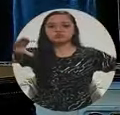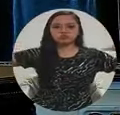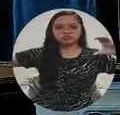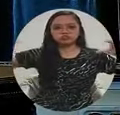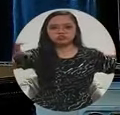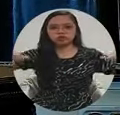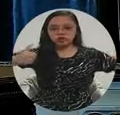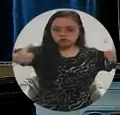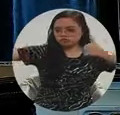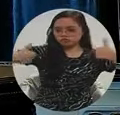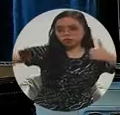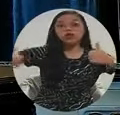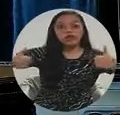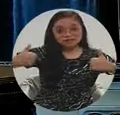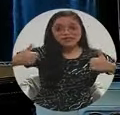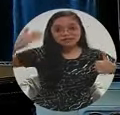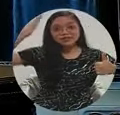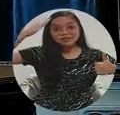morning.